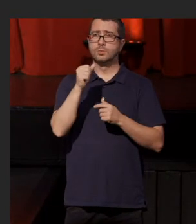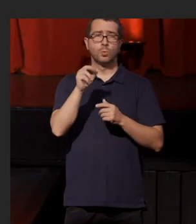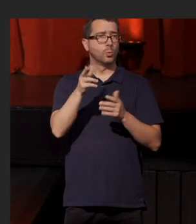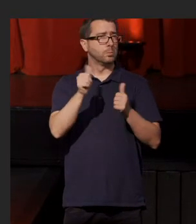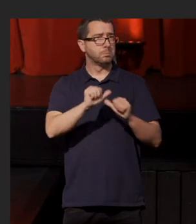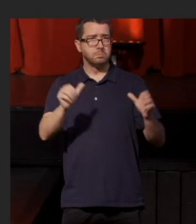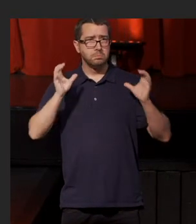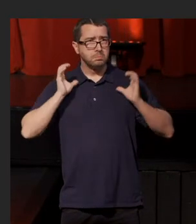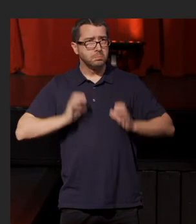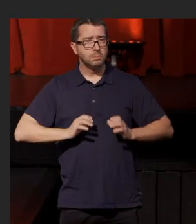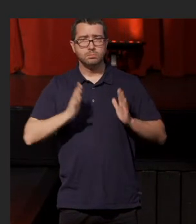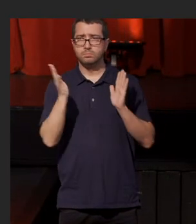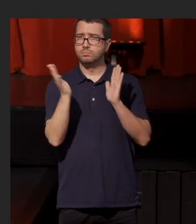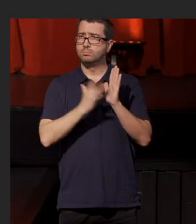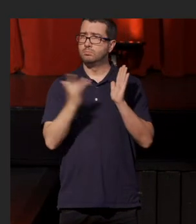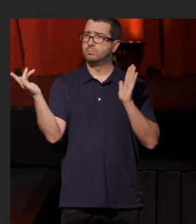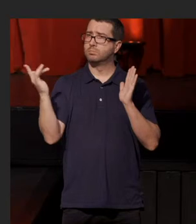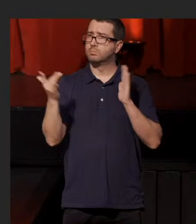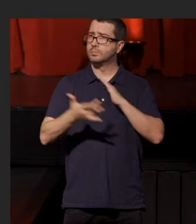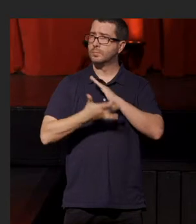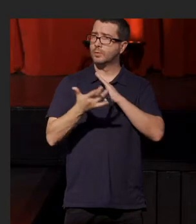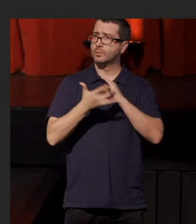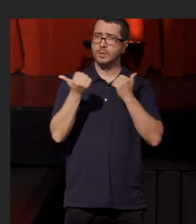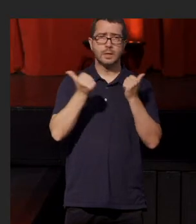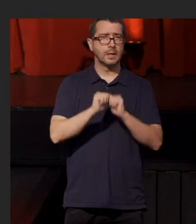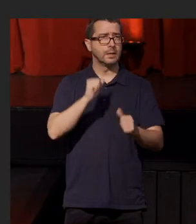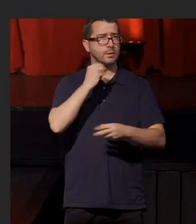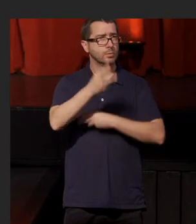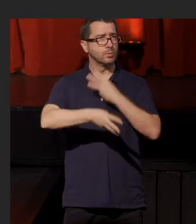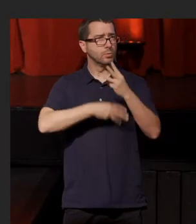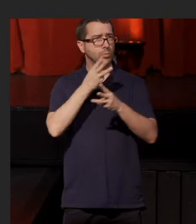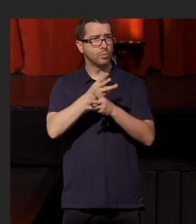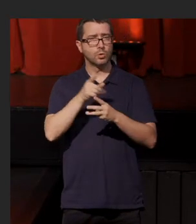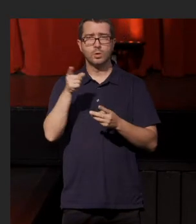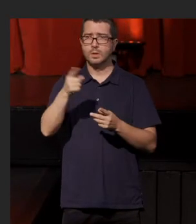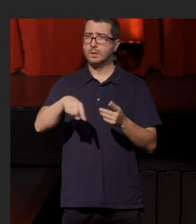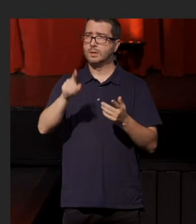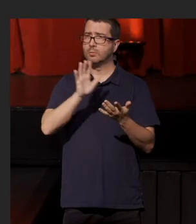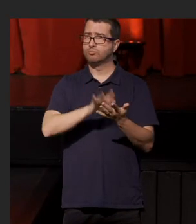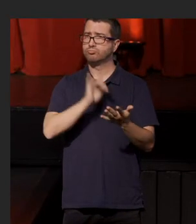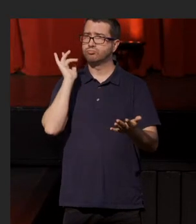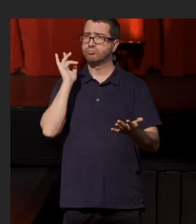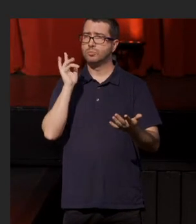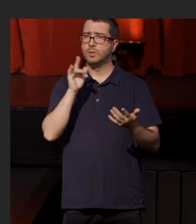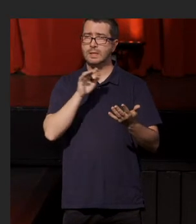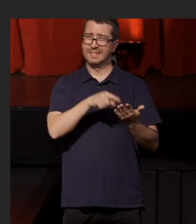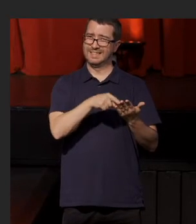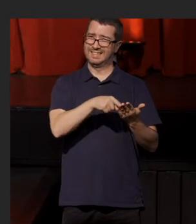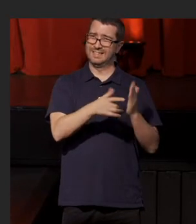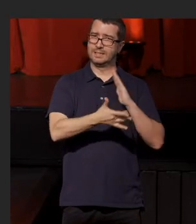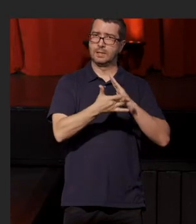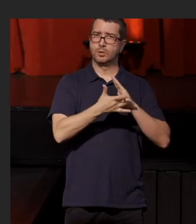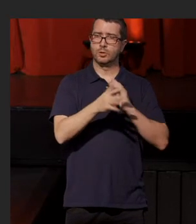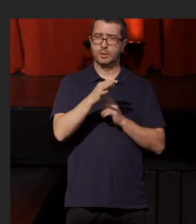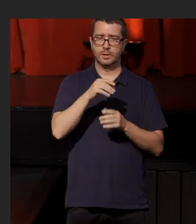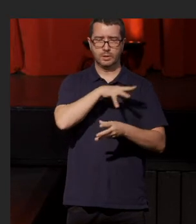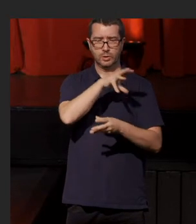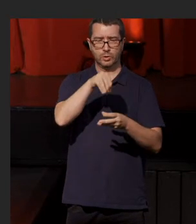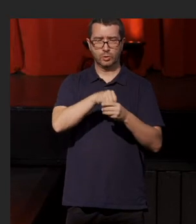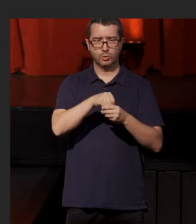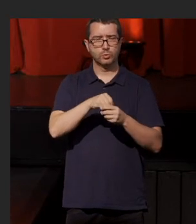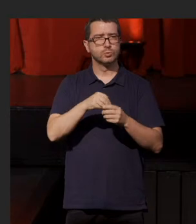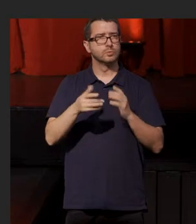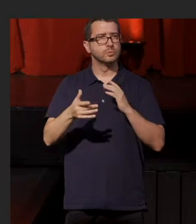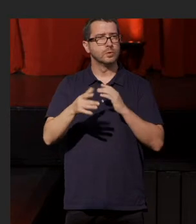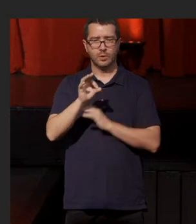any device in the world. They were exploiting flaws in the device that, in this case, even